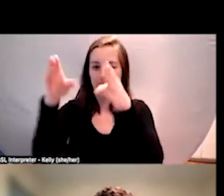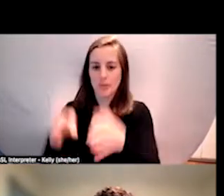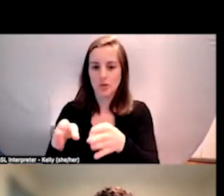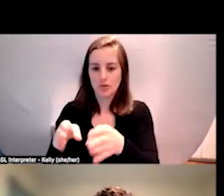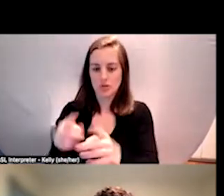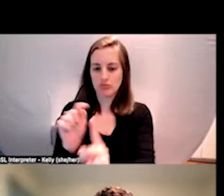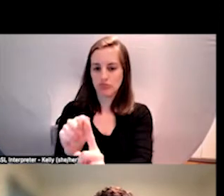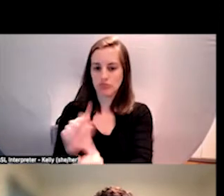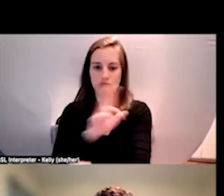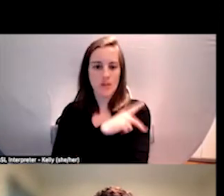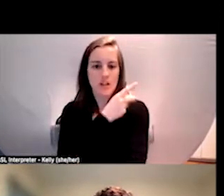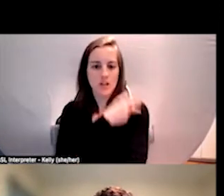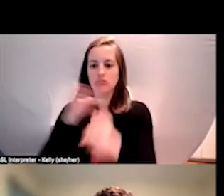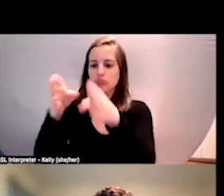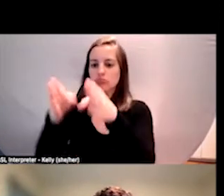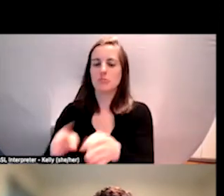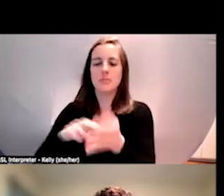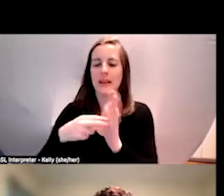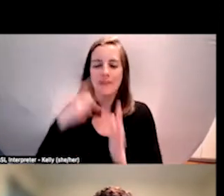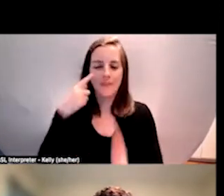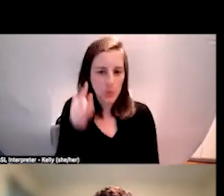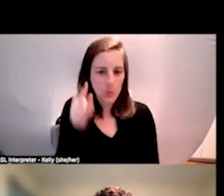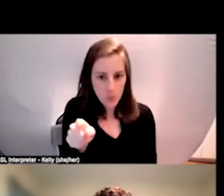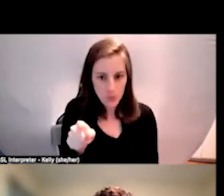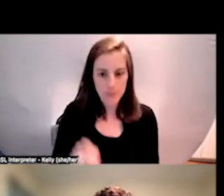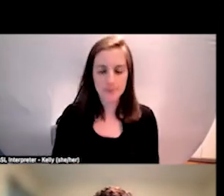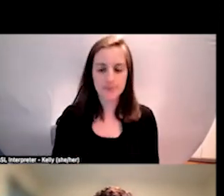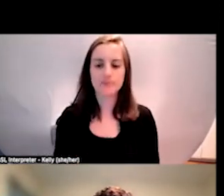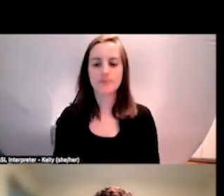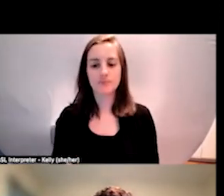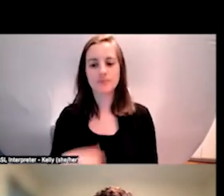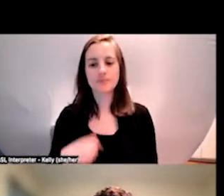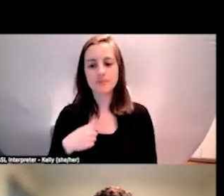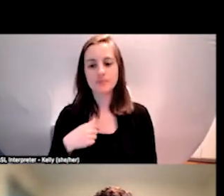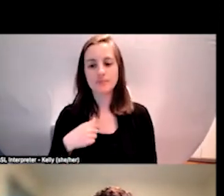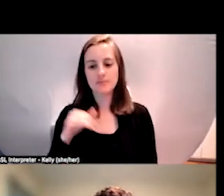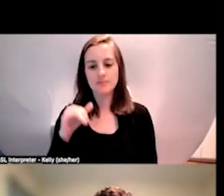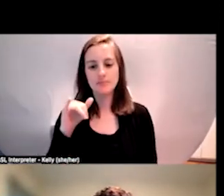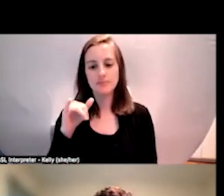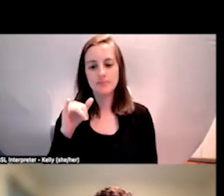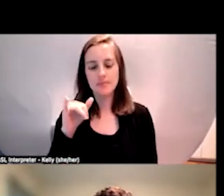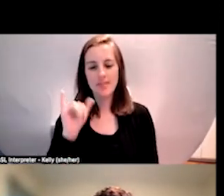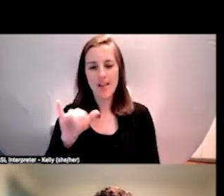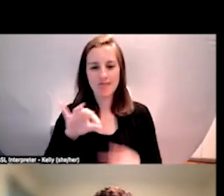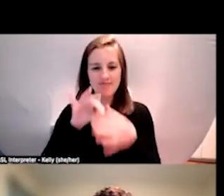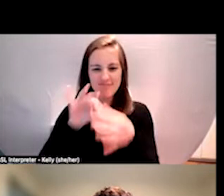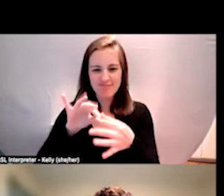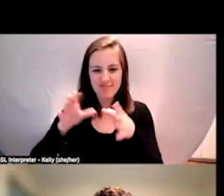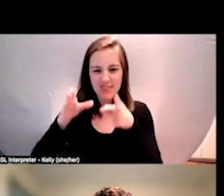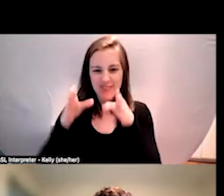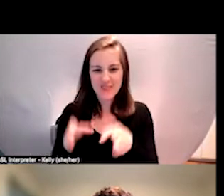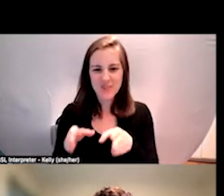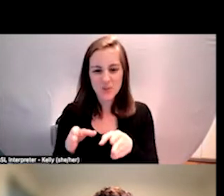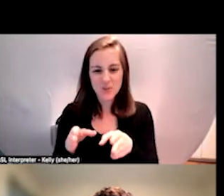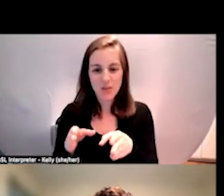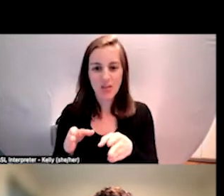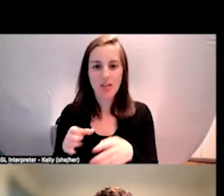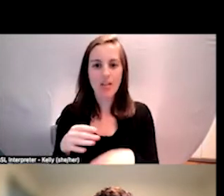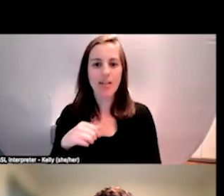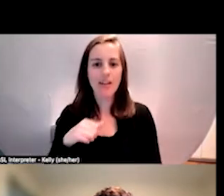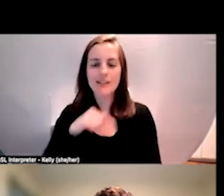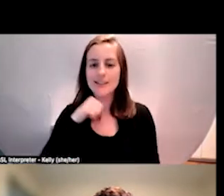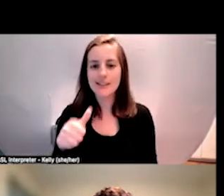patient? And I also, and that really has everything to do with the individual, not specifically something to do